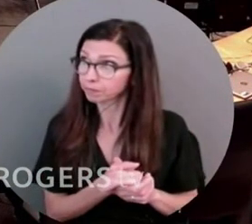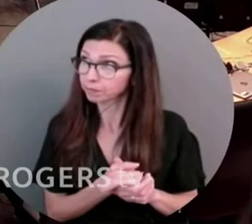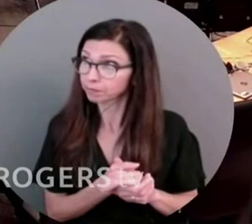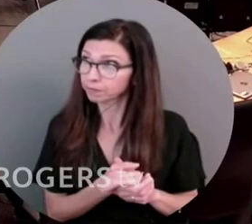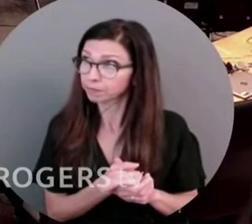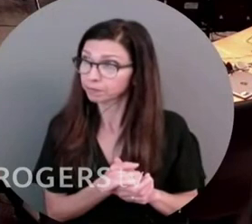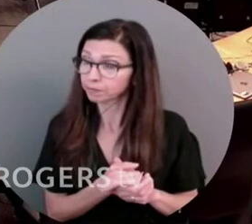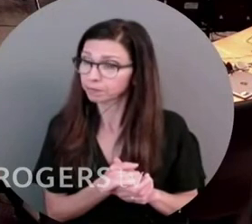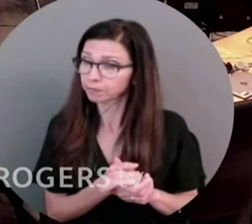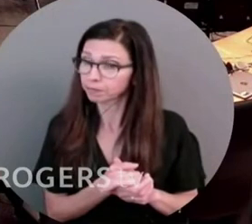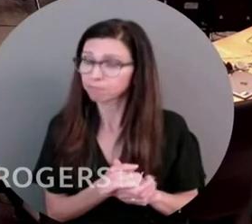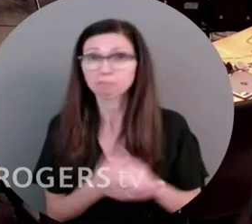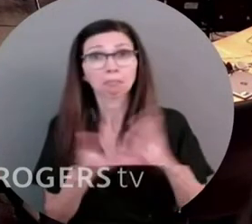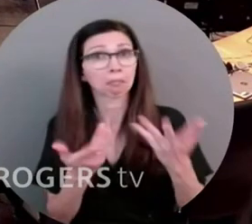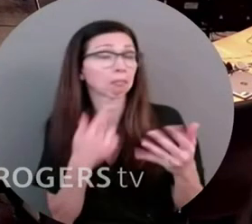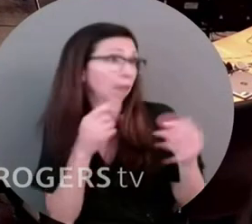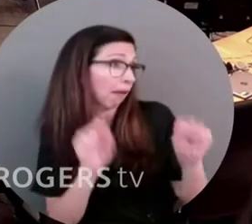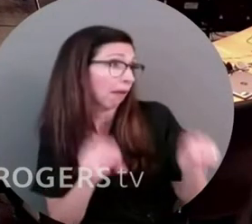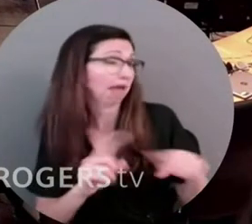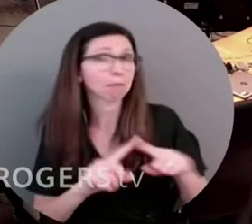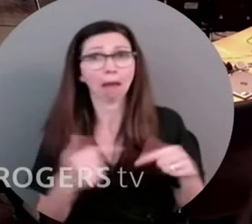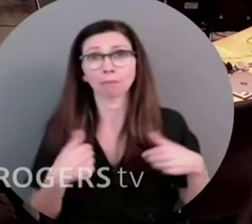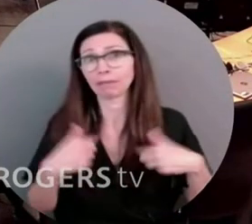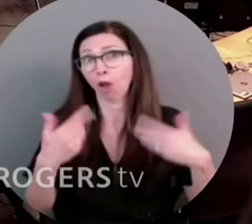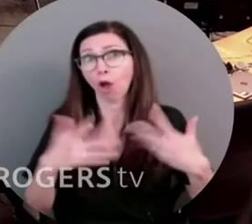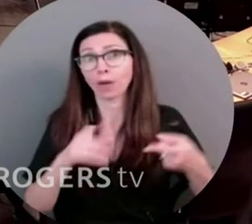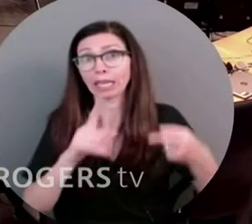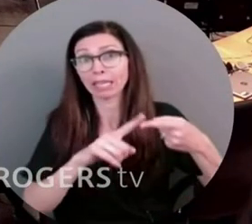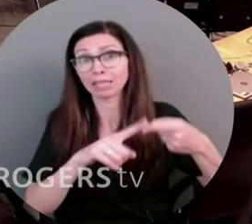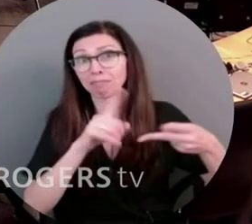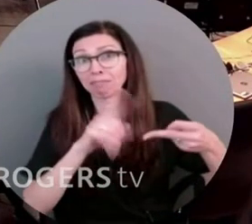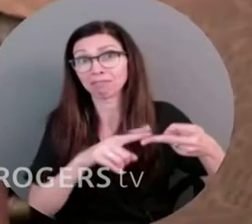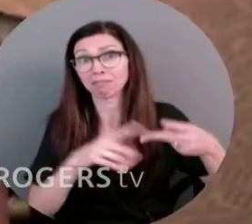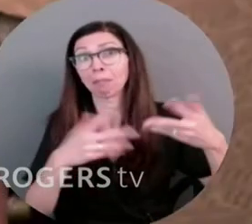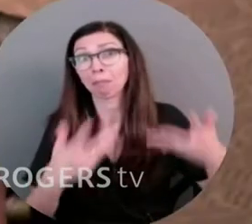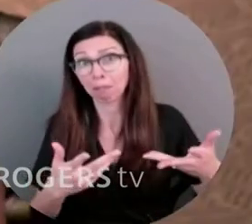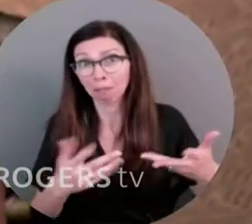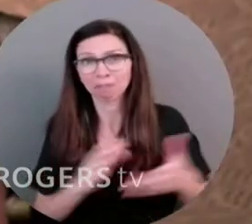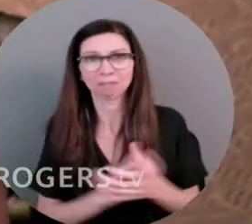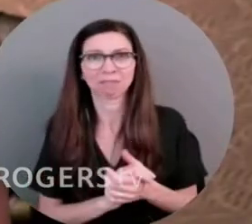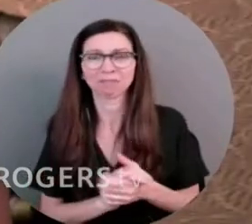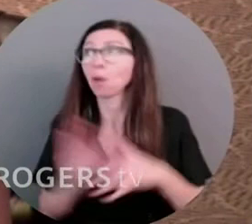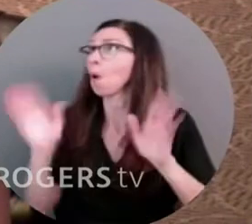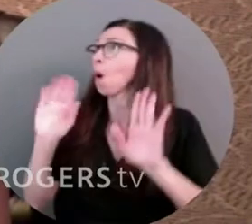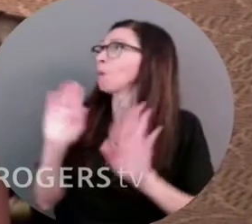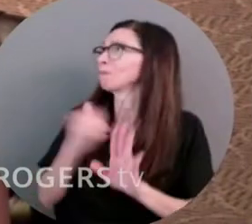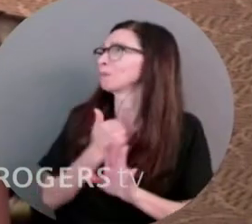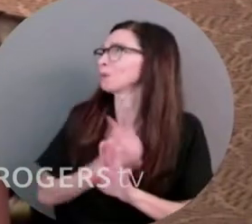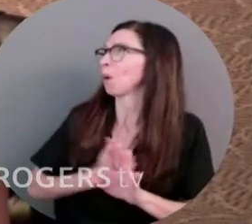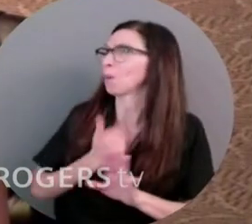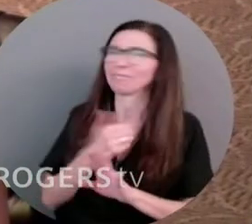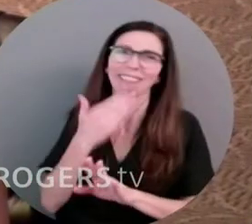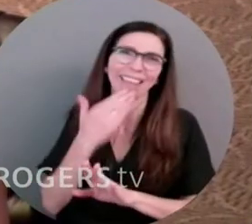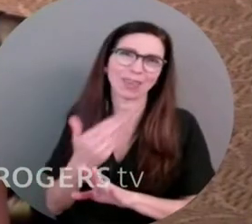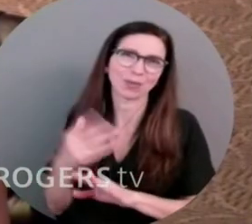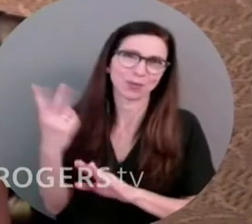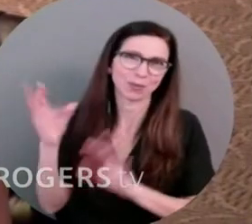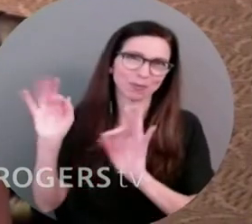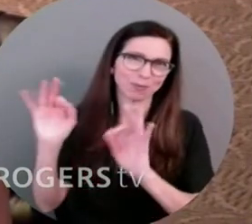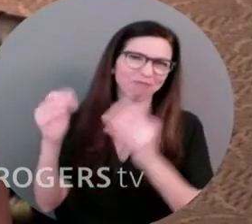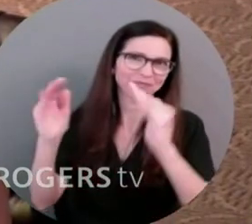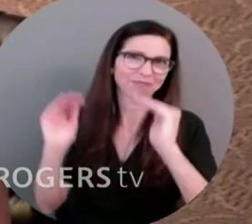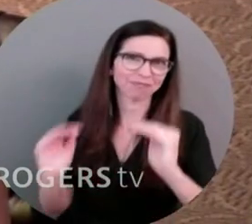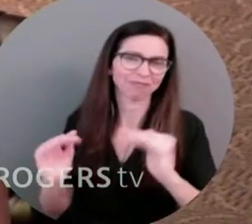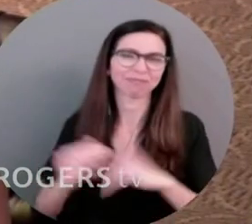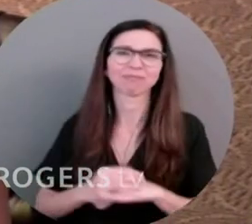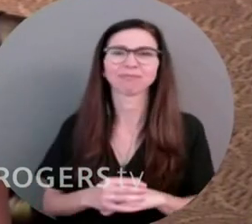Well, I can, but I've already asked 2 questions. Sorry, Julien. Thanks for your 2 questions. Sue sharing